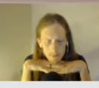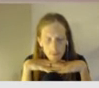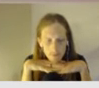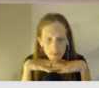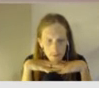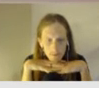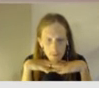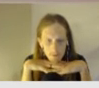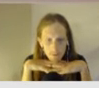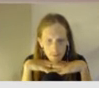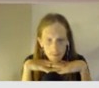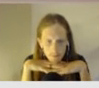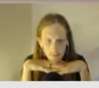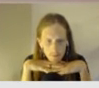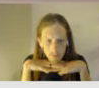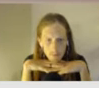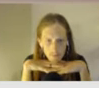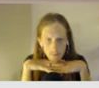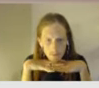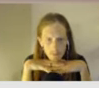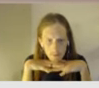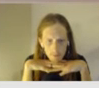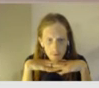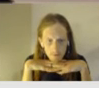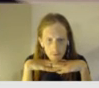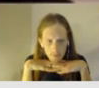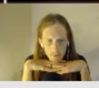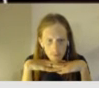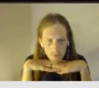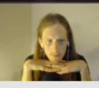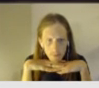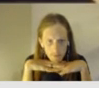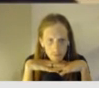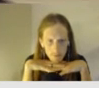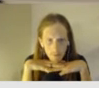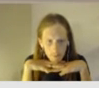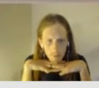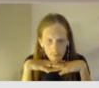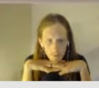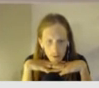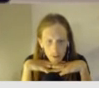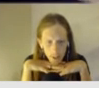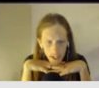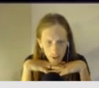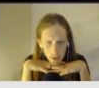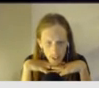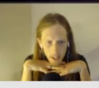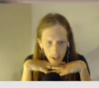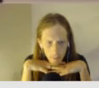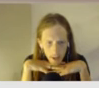been a kind of a wonderful thing for me, in terms of being able to kind of live with this, you know, mental illness. So, yeah.